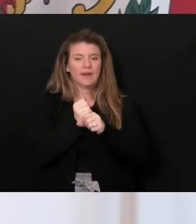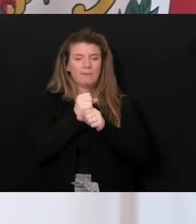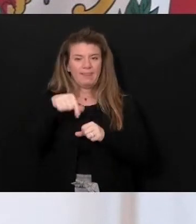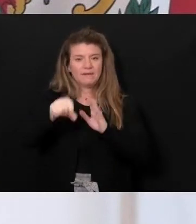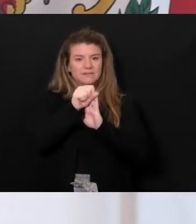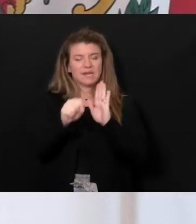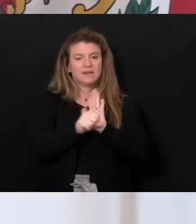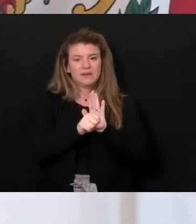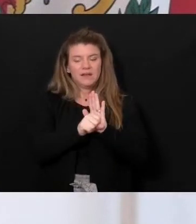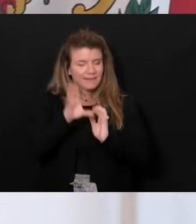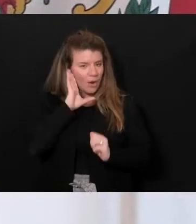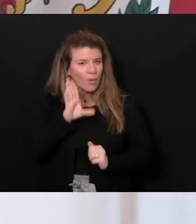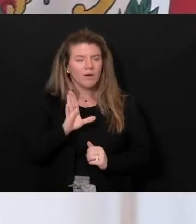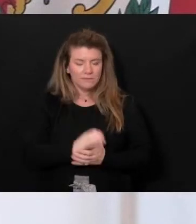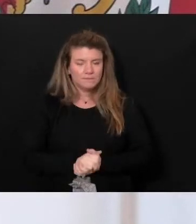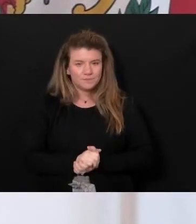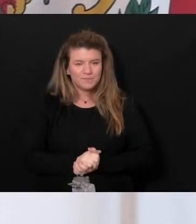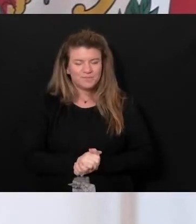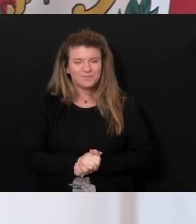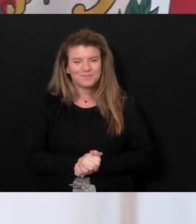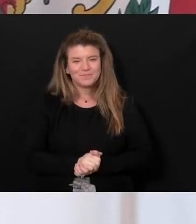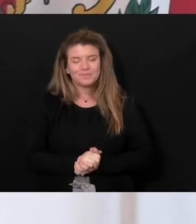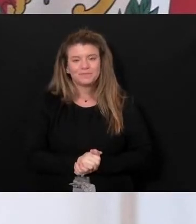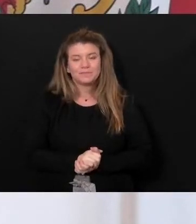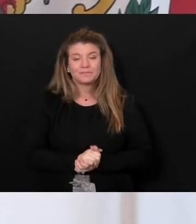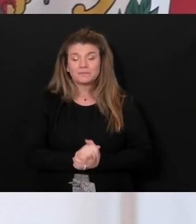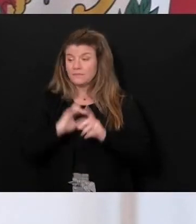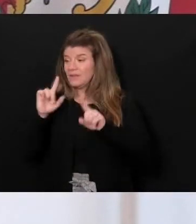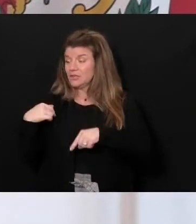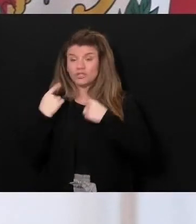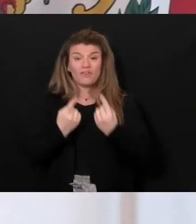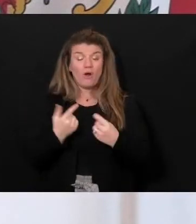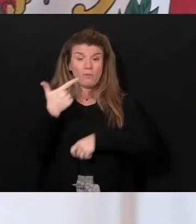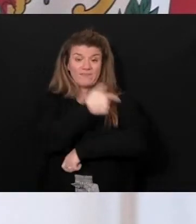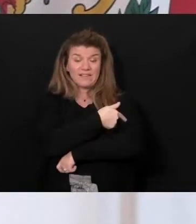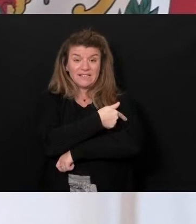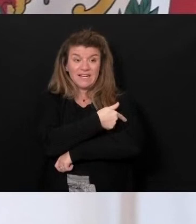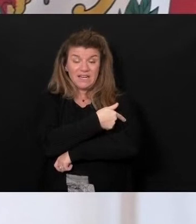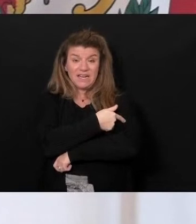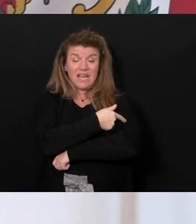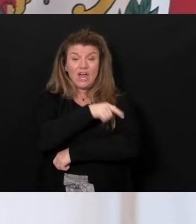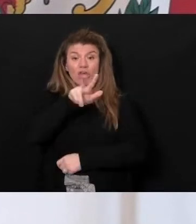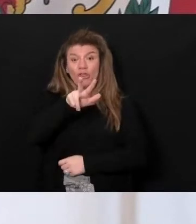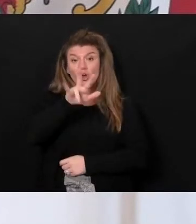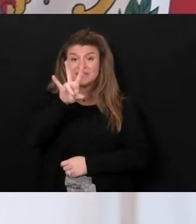this state and get there very, very quickly. So far, we have vaccinated